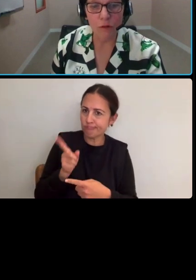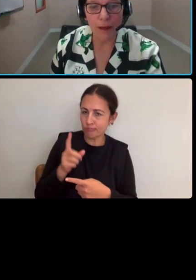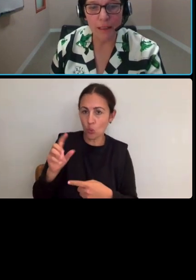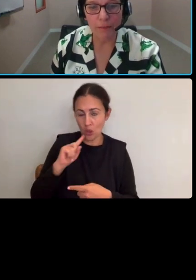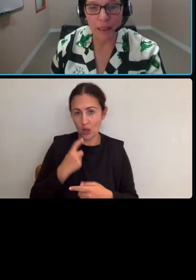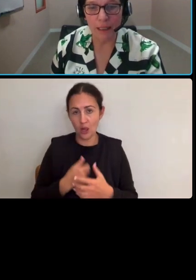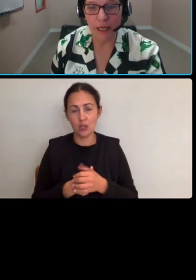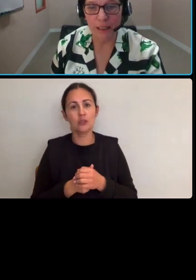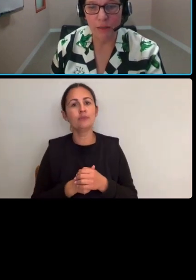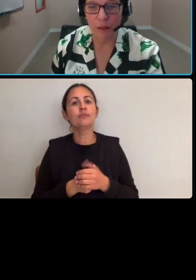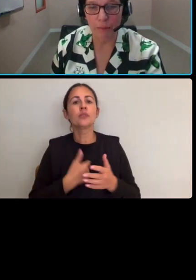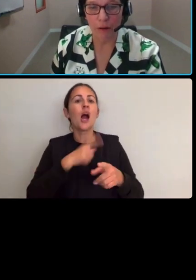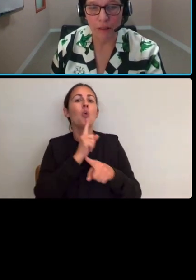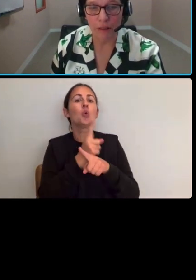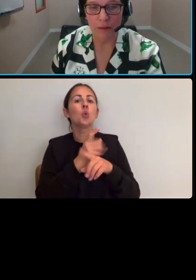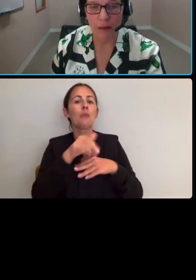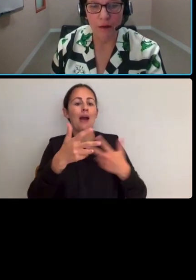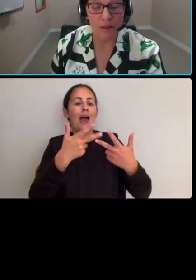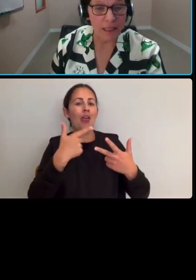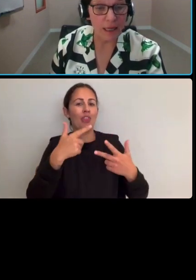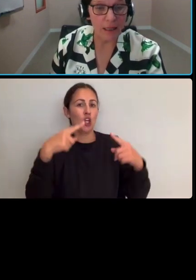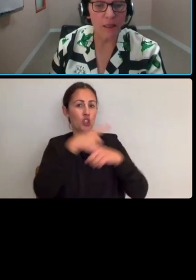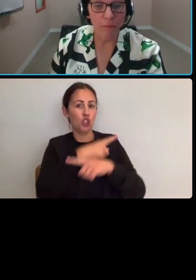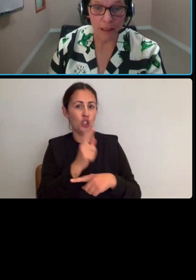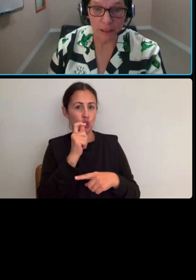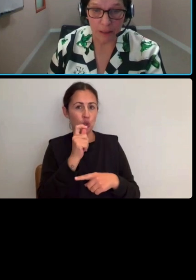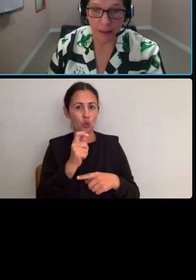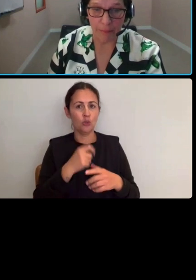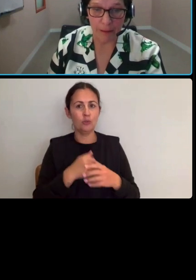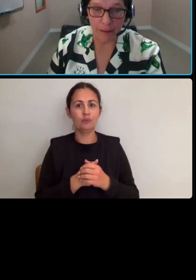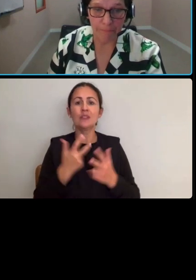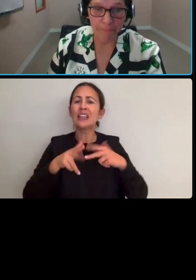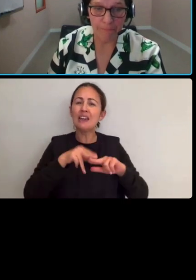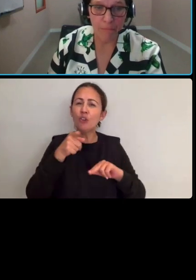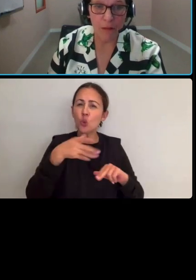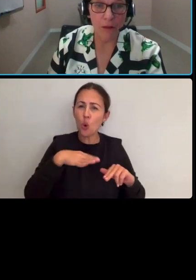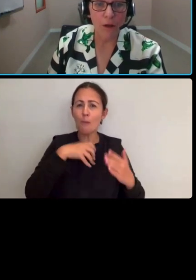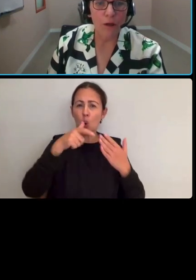I will talk about some of the key changes we are proposing. For details, please read the paper.